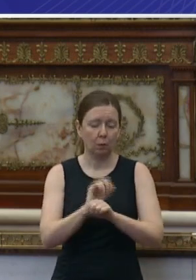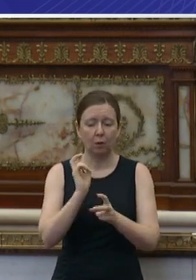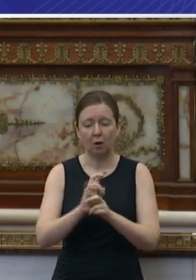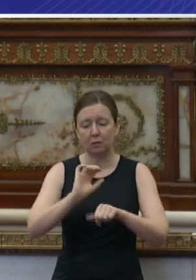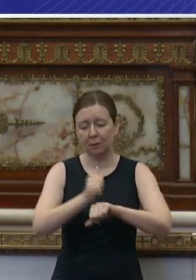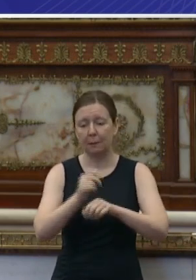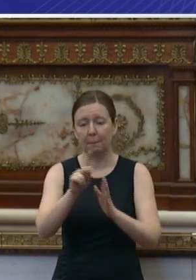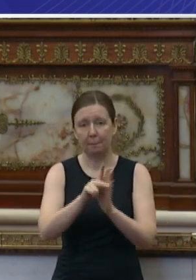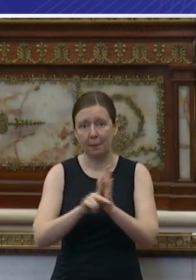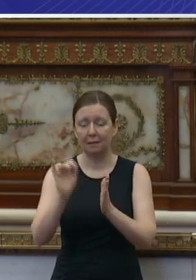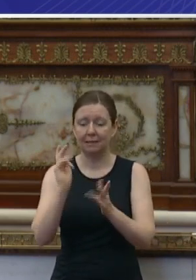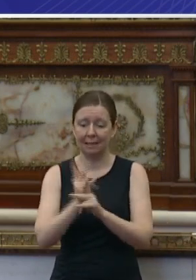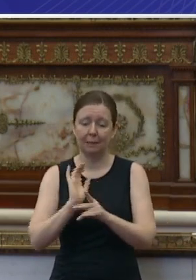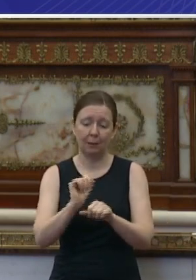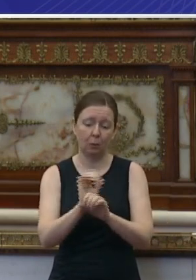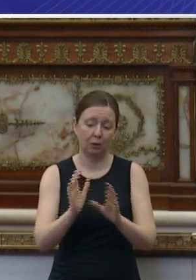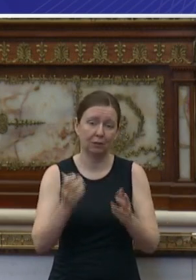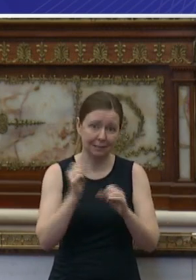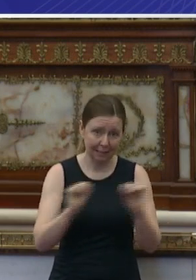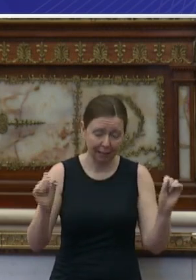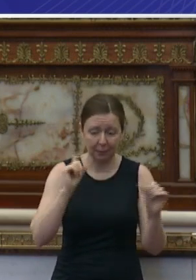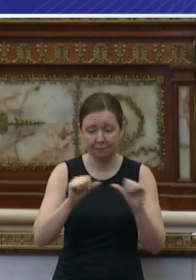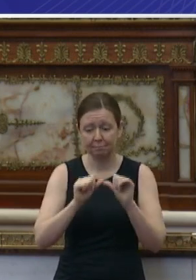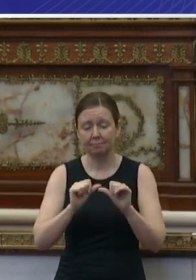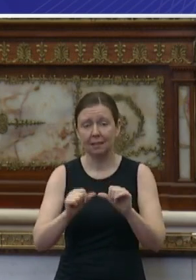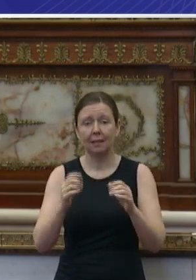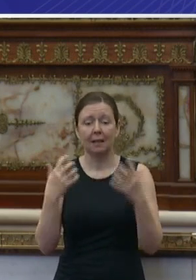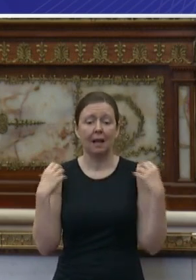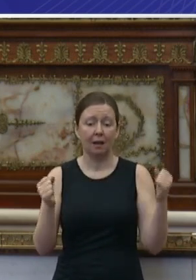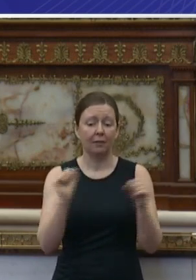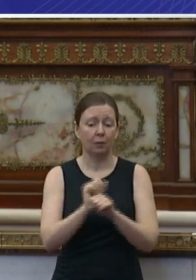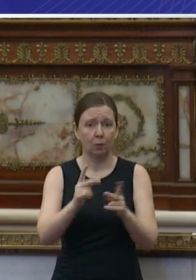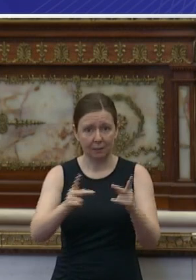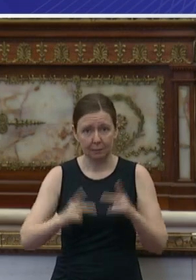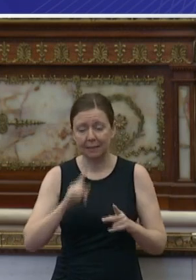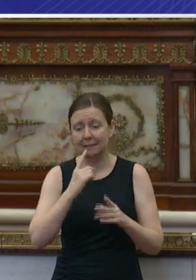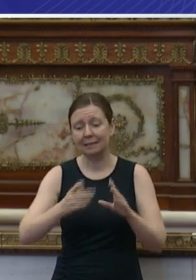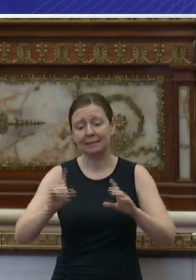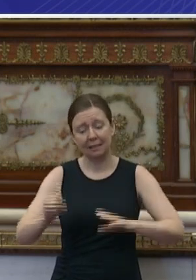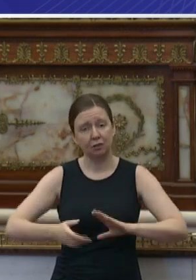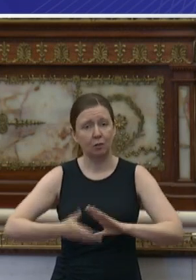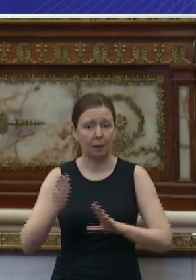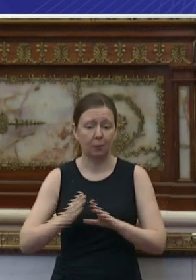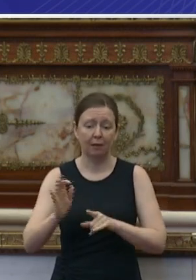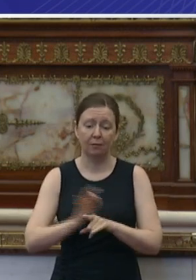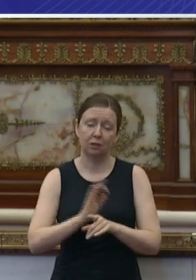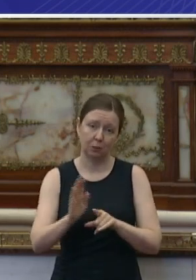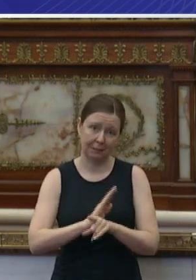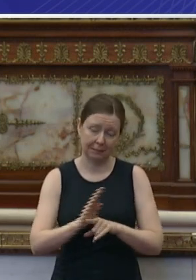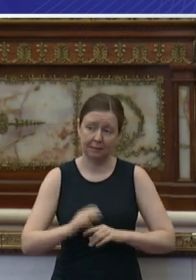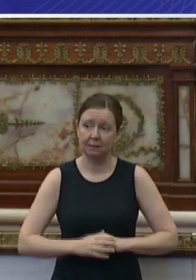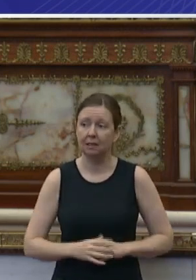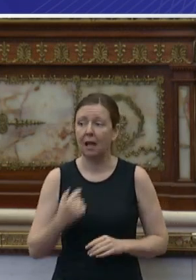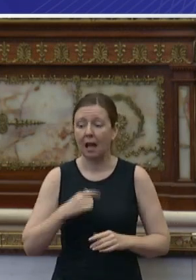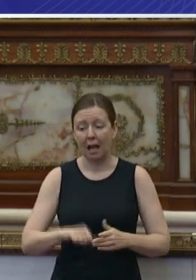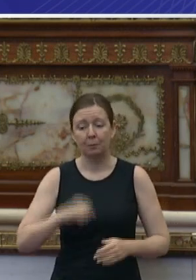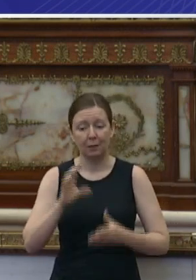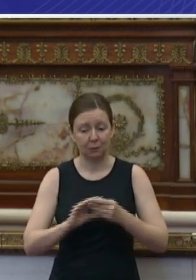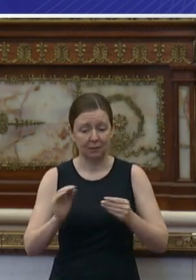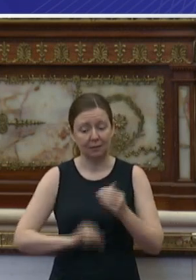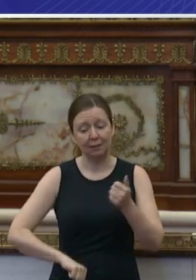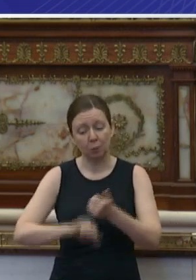implement policies that keep our workers safe because maintaining a healthy work space is necessary to operate a functional business. I'm proud to